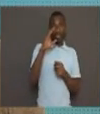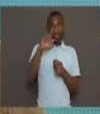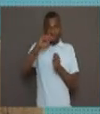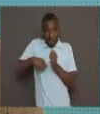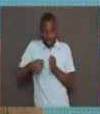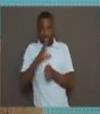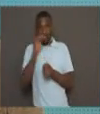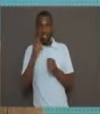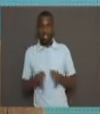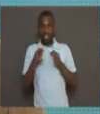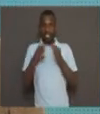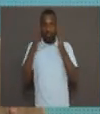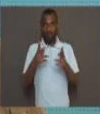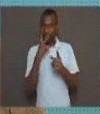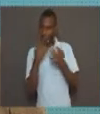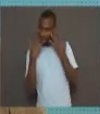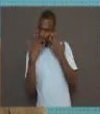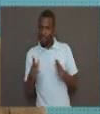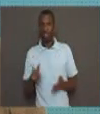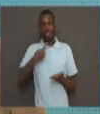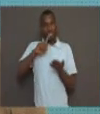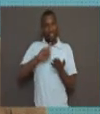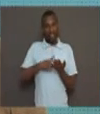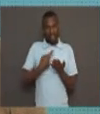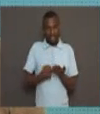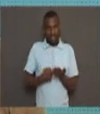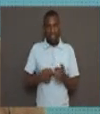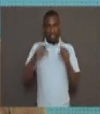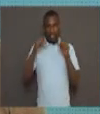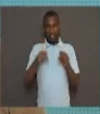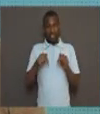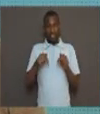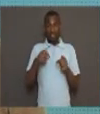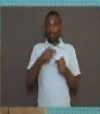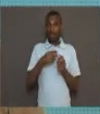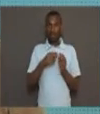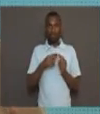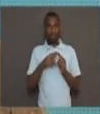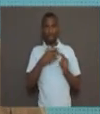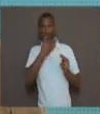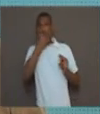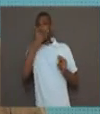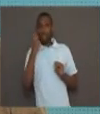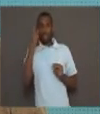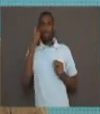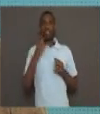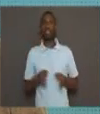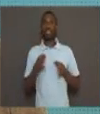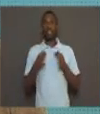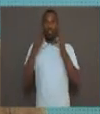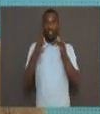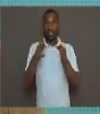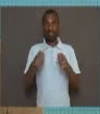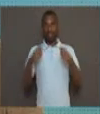and a transformer, so that we may better understand the transmission